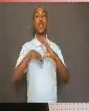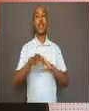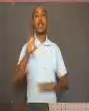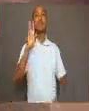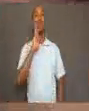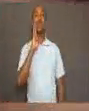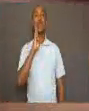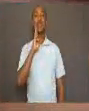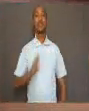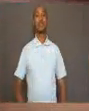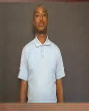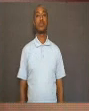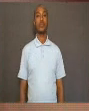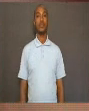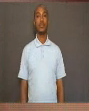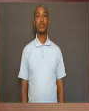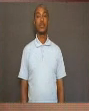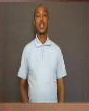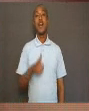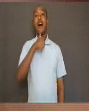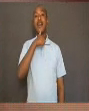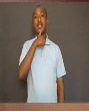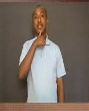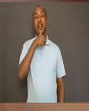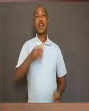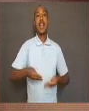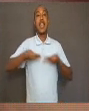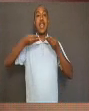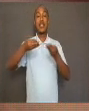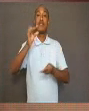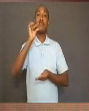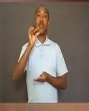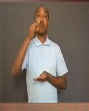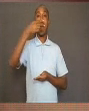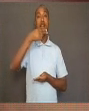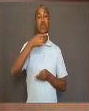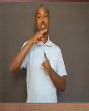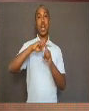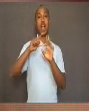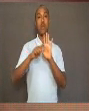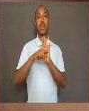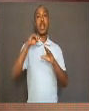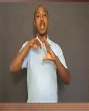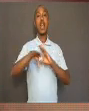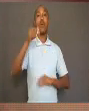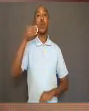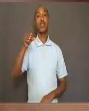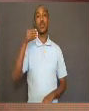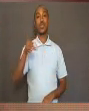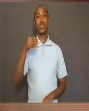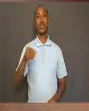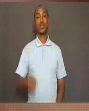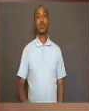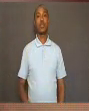water. An acid that releases few hydrogen ions in aqueous